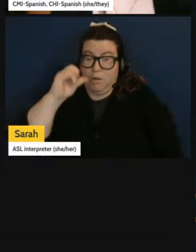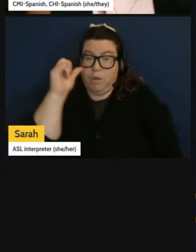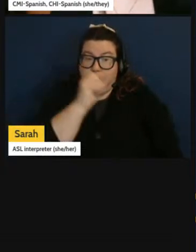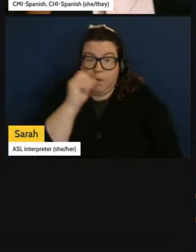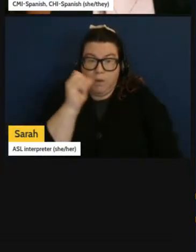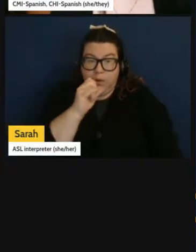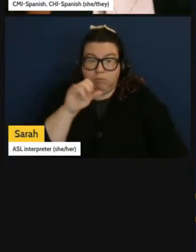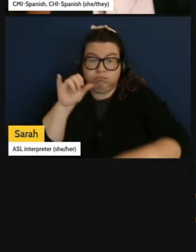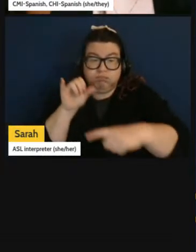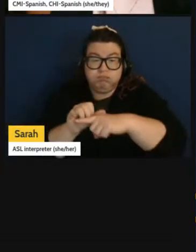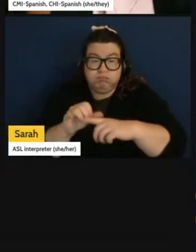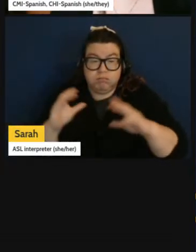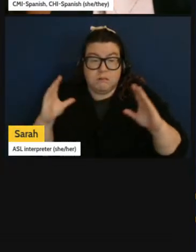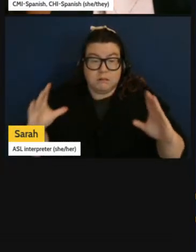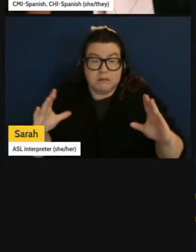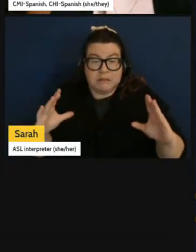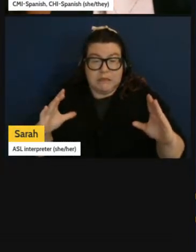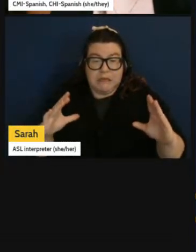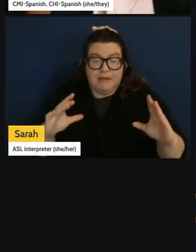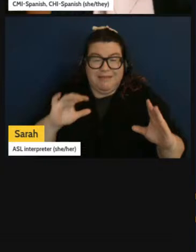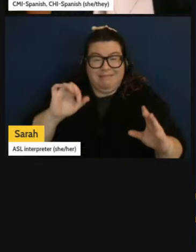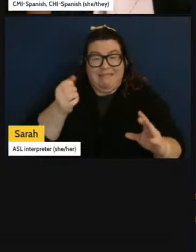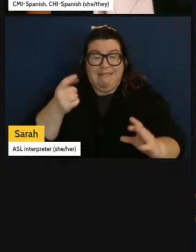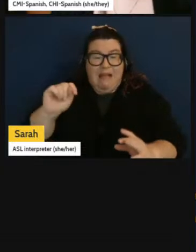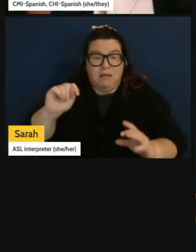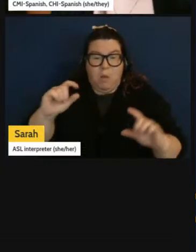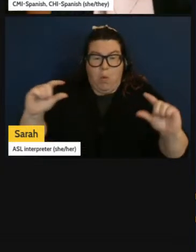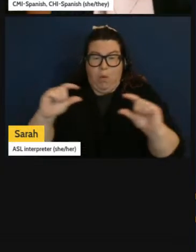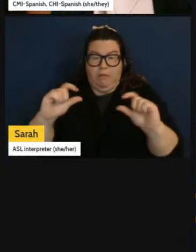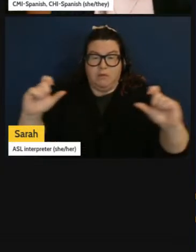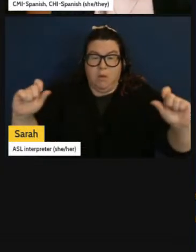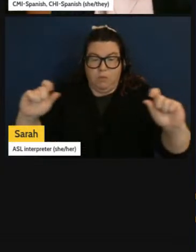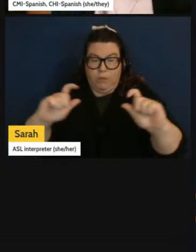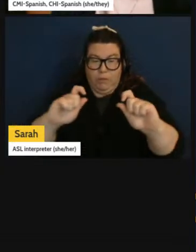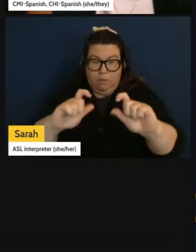So the text gets pretty small here, so I'm going to zoom in. Zoom.